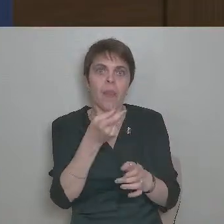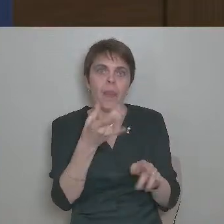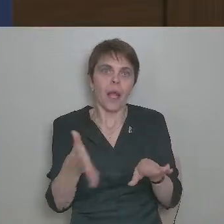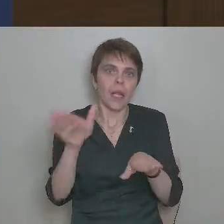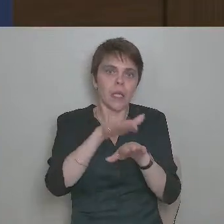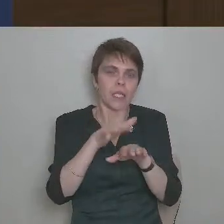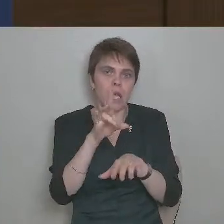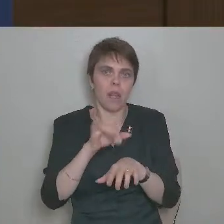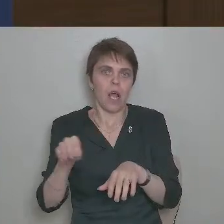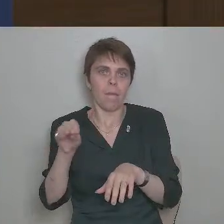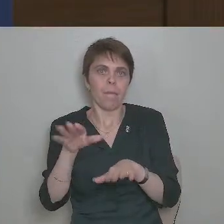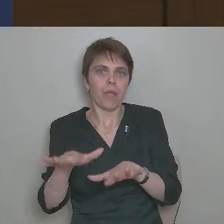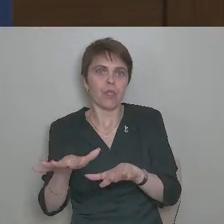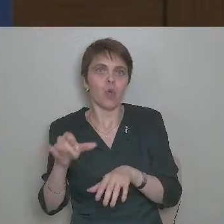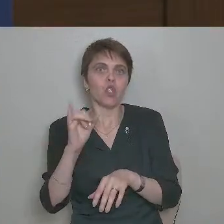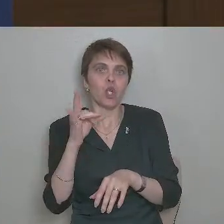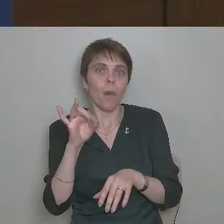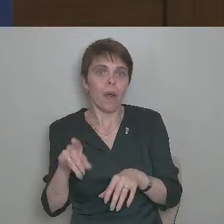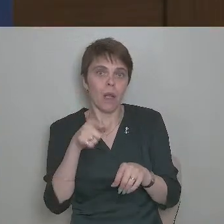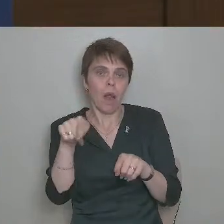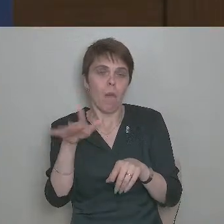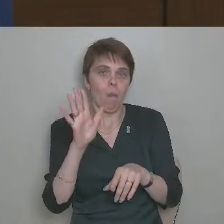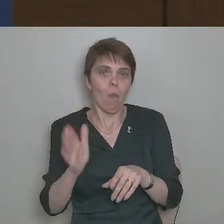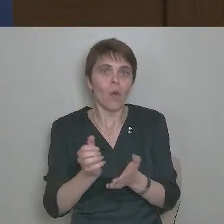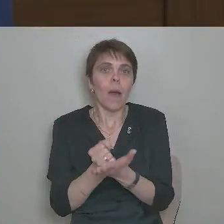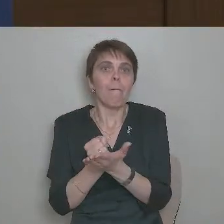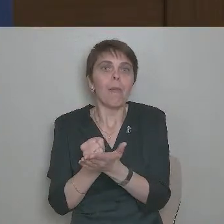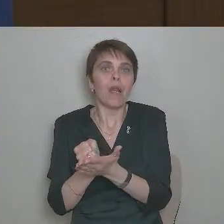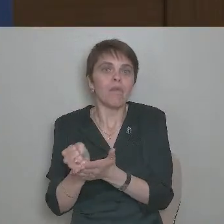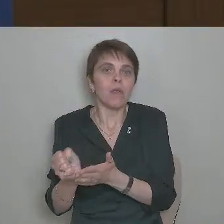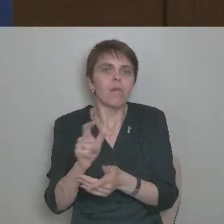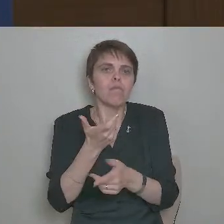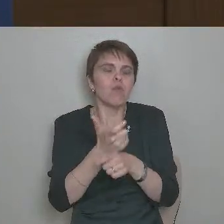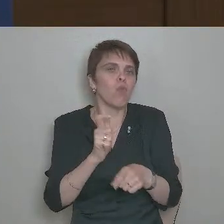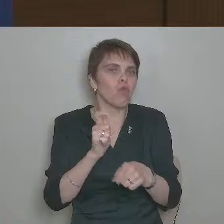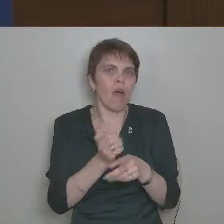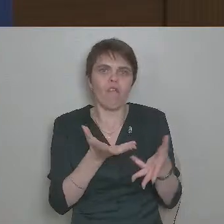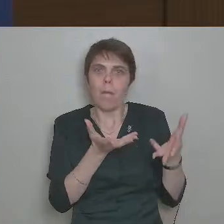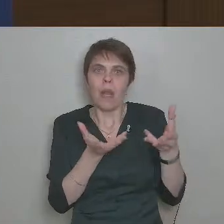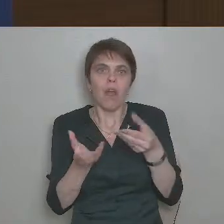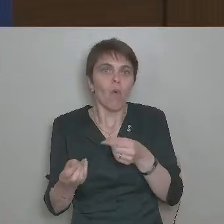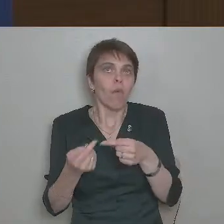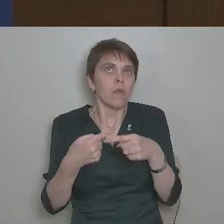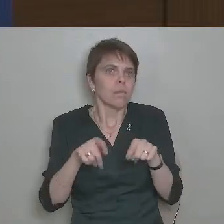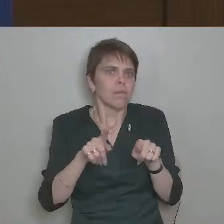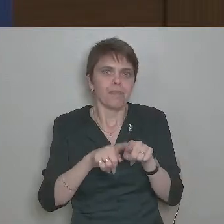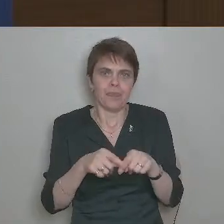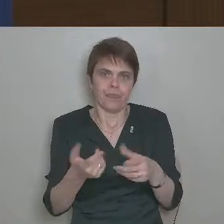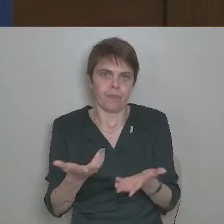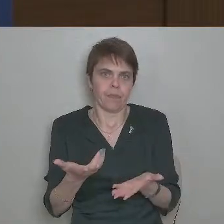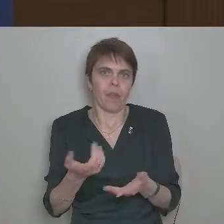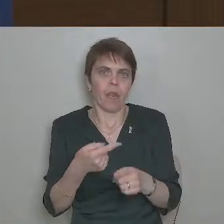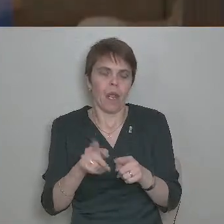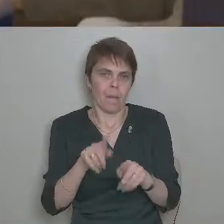And if the Oblast Council will be projected over the city council and the very